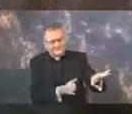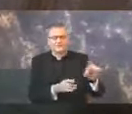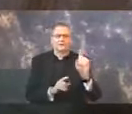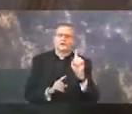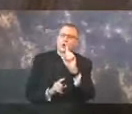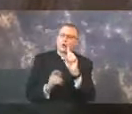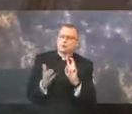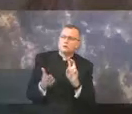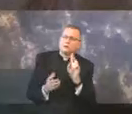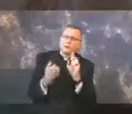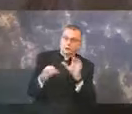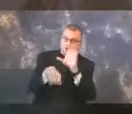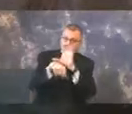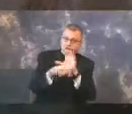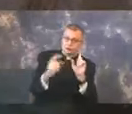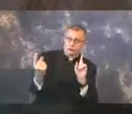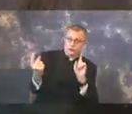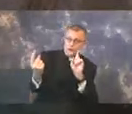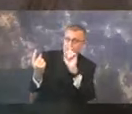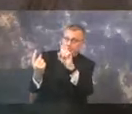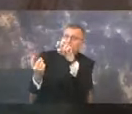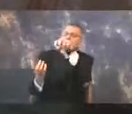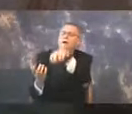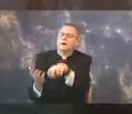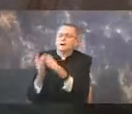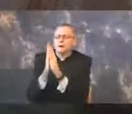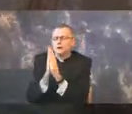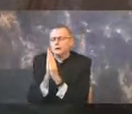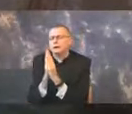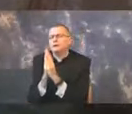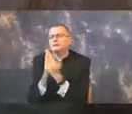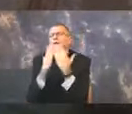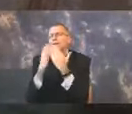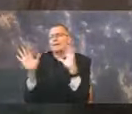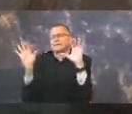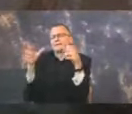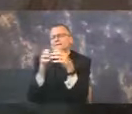to us in the worthy reception of Holy Communion.